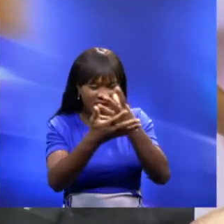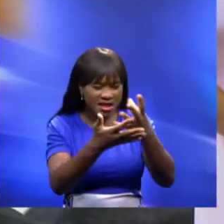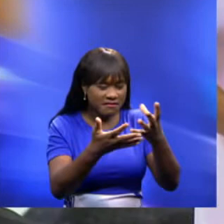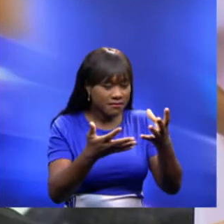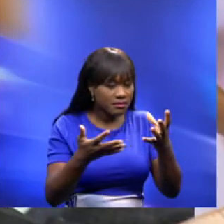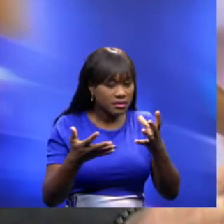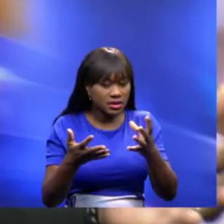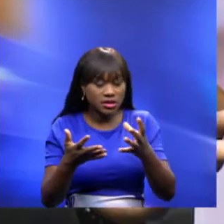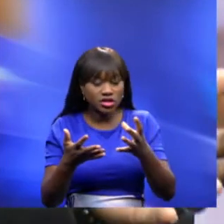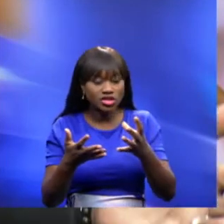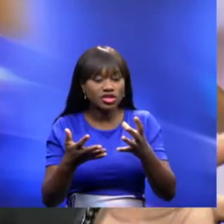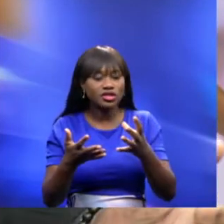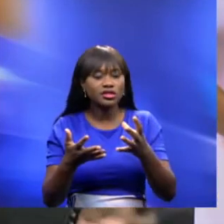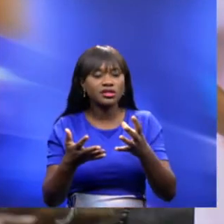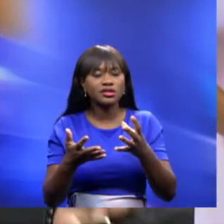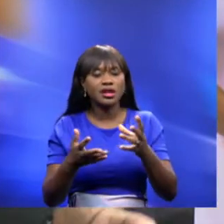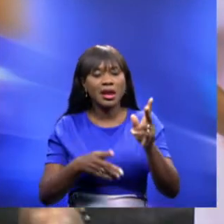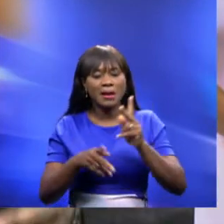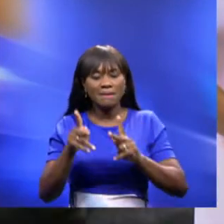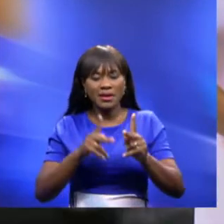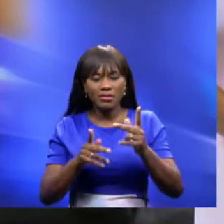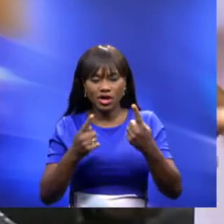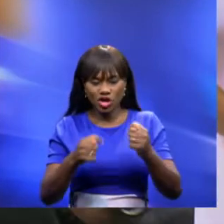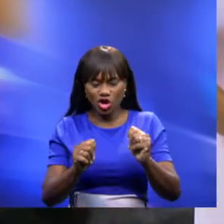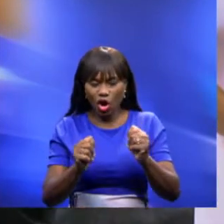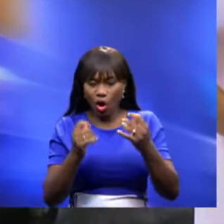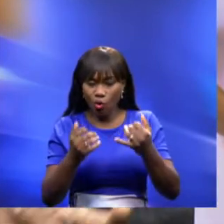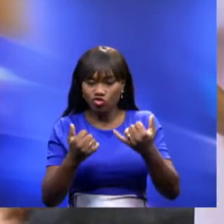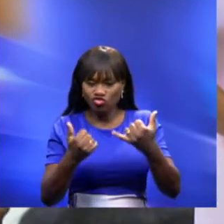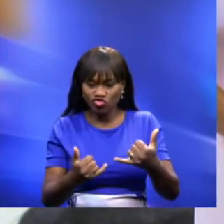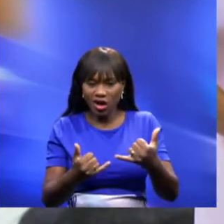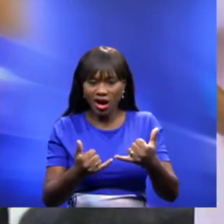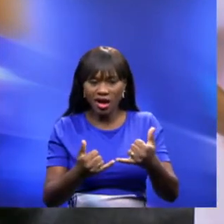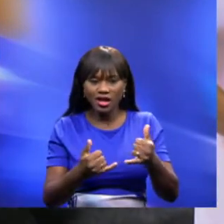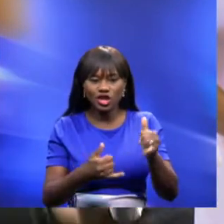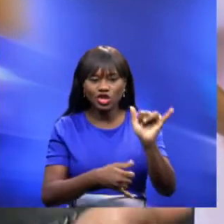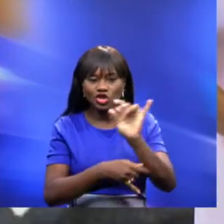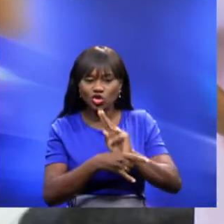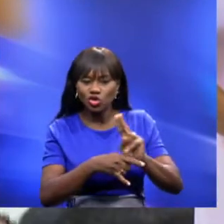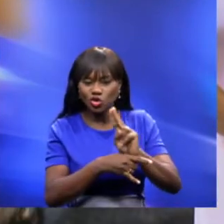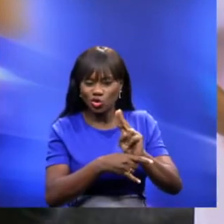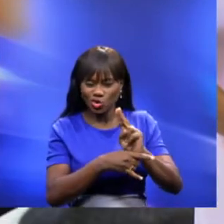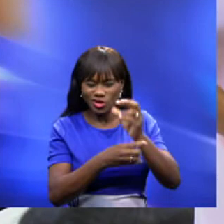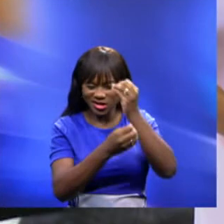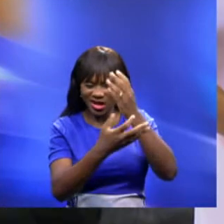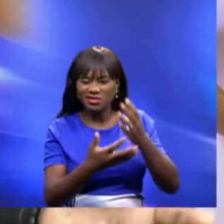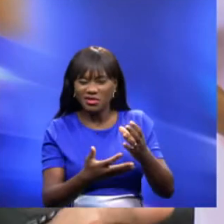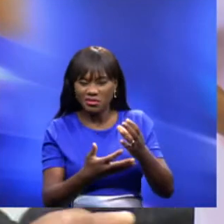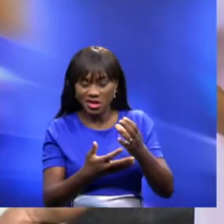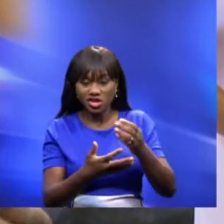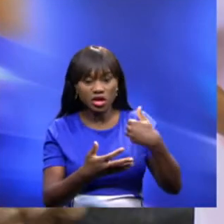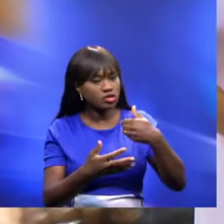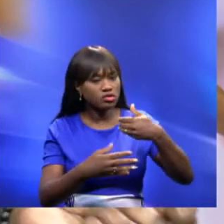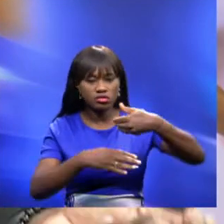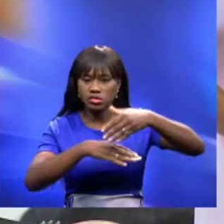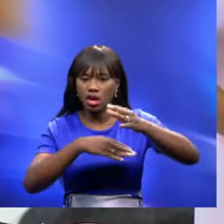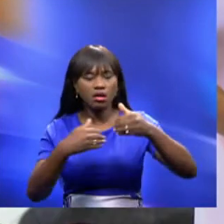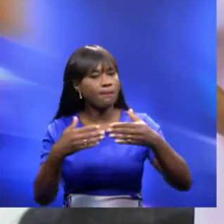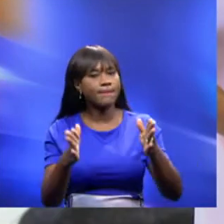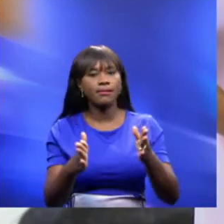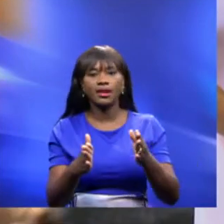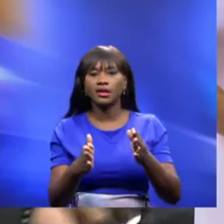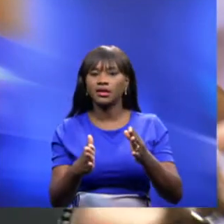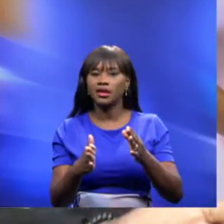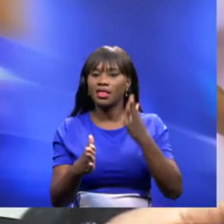to use now to crack people accounts. If you know, if you're using software to infiltrate their systems, to hack their systems, you just need the